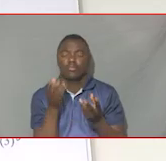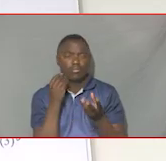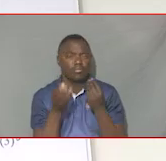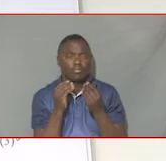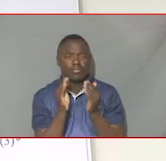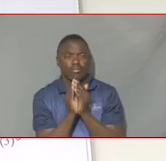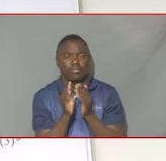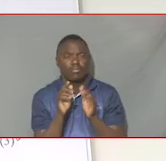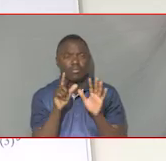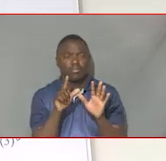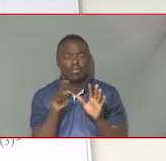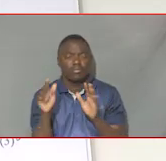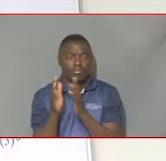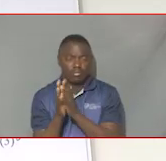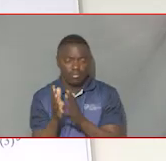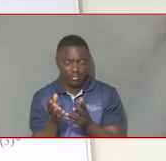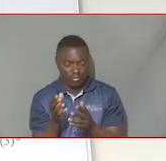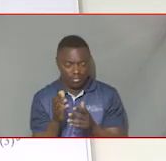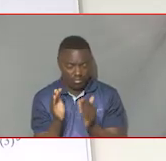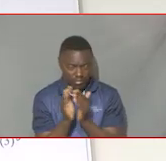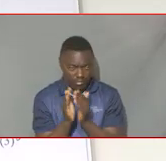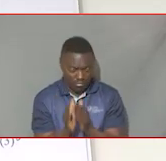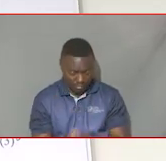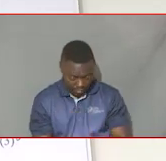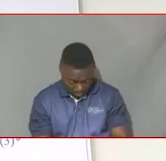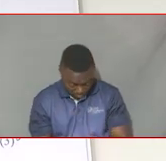than 7 to 8 marks out of 10.